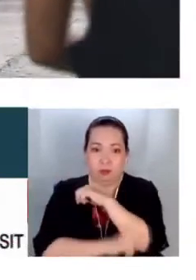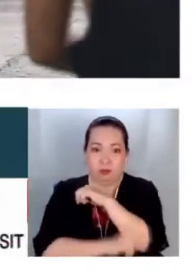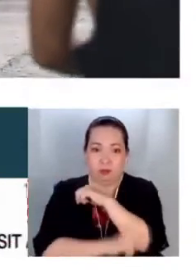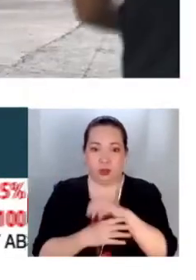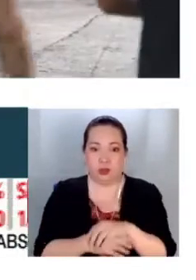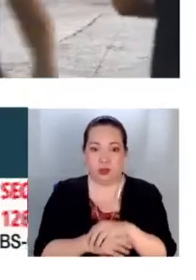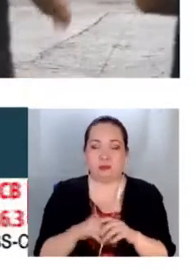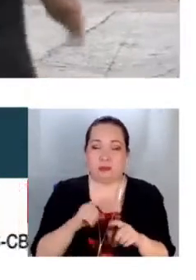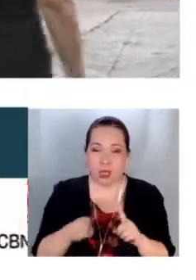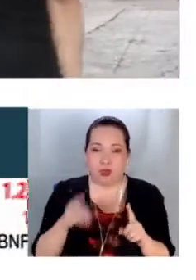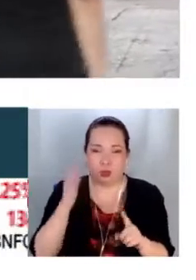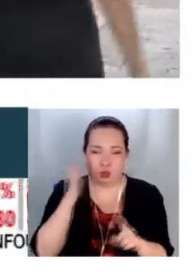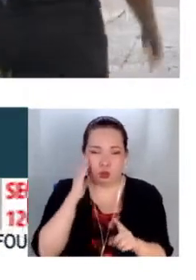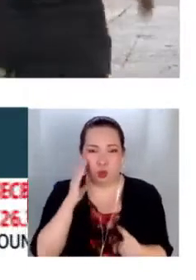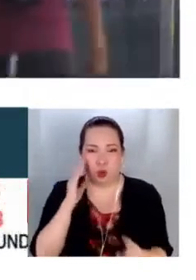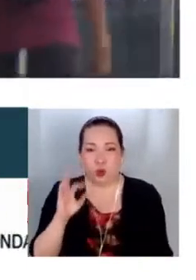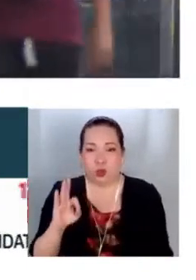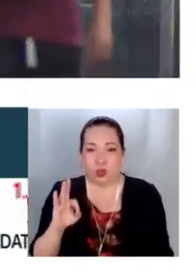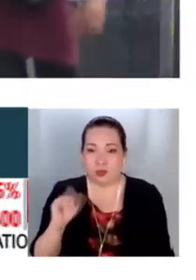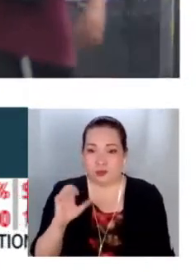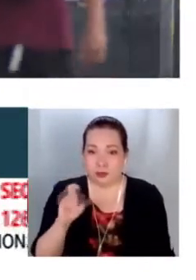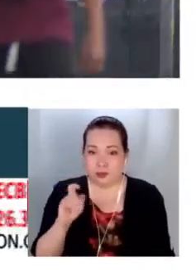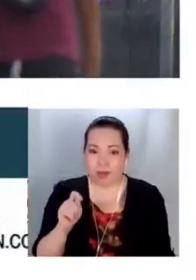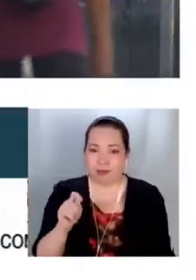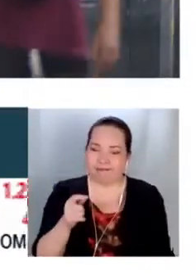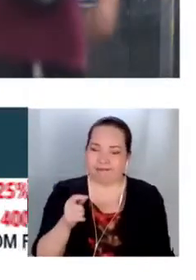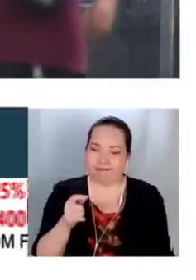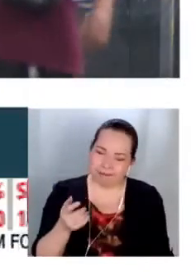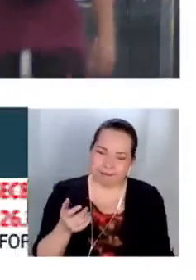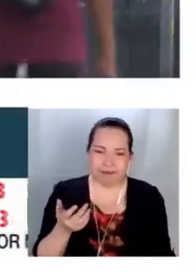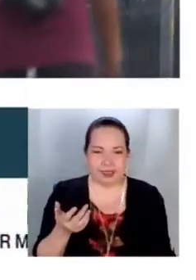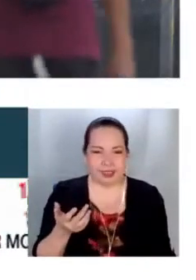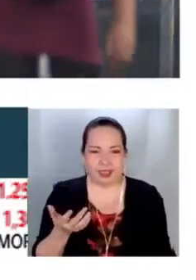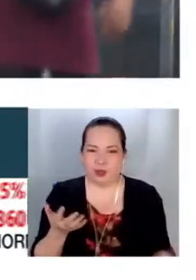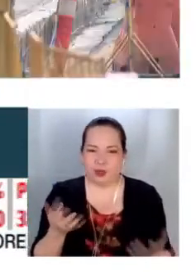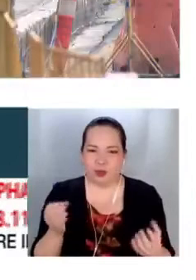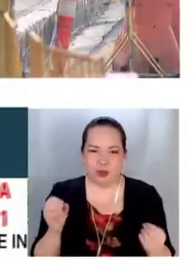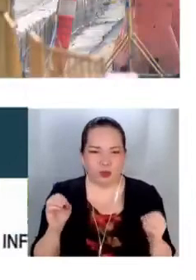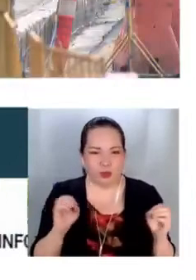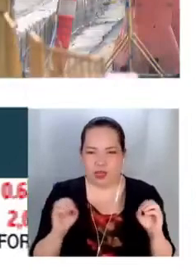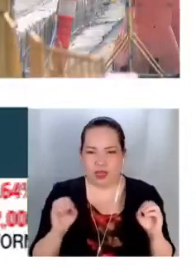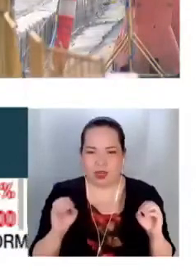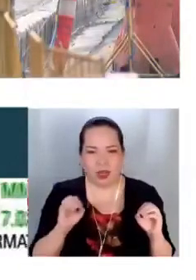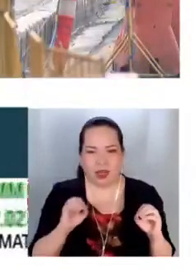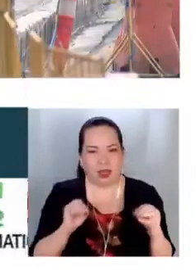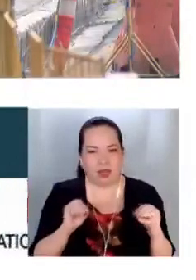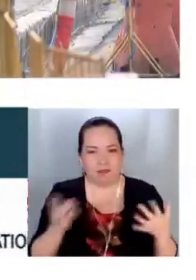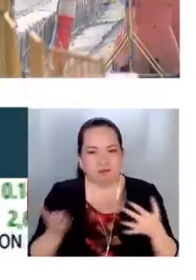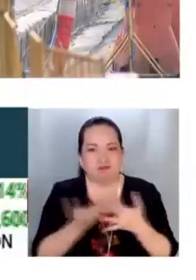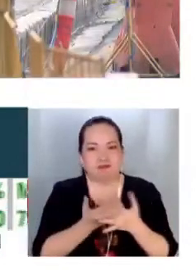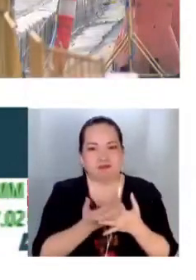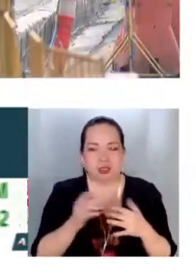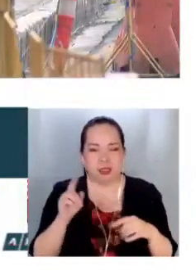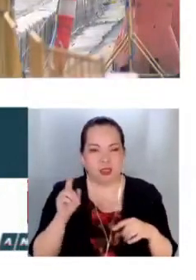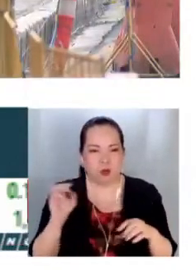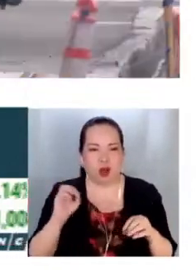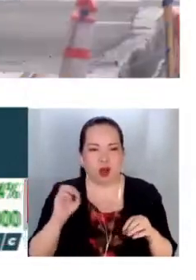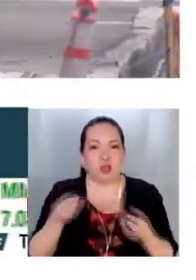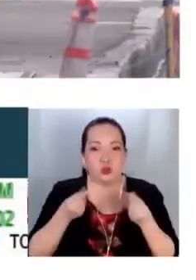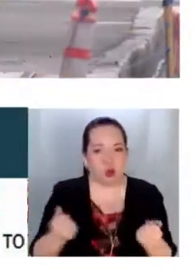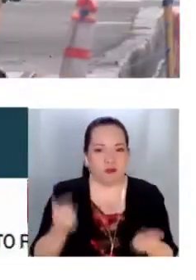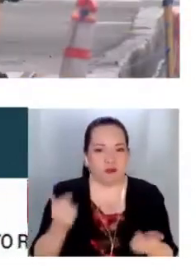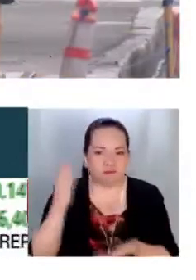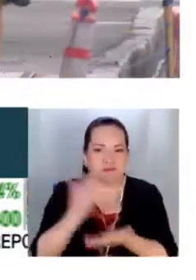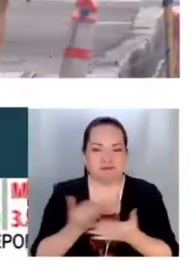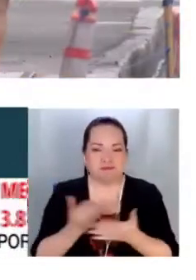a fact that we have not been able to really set up the preventative measures everywhere nationwide.